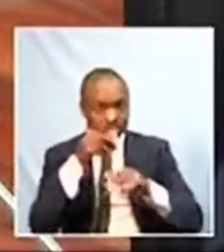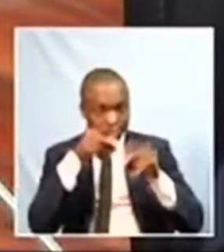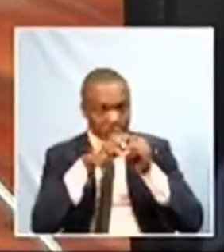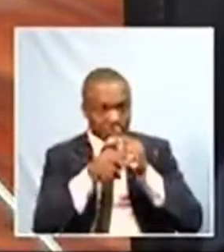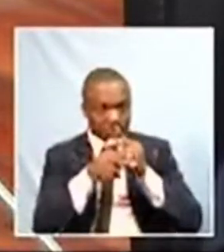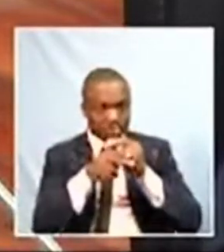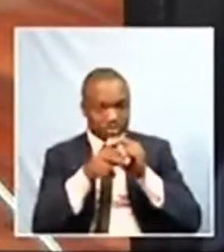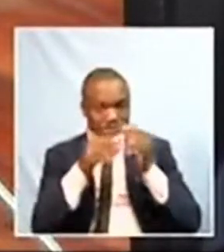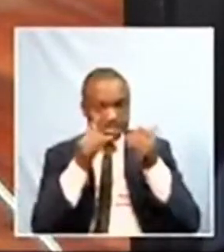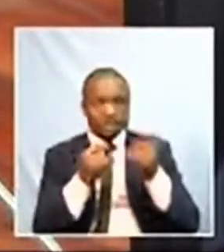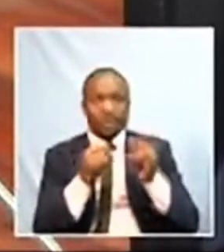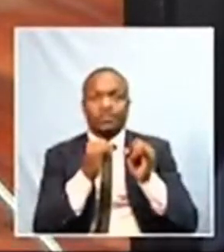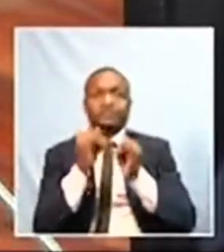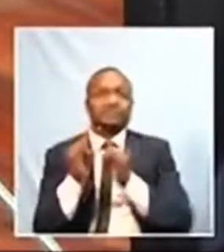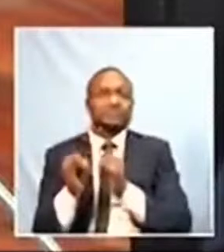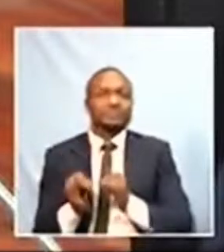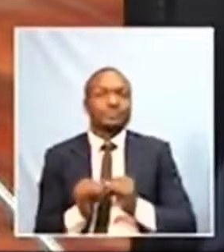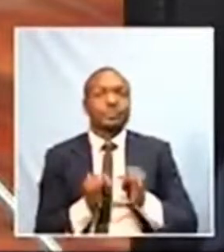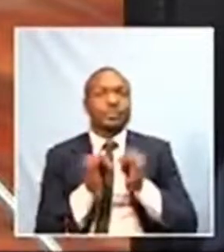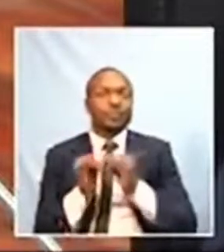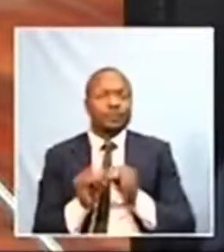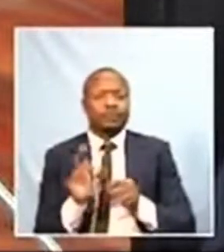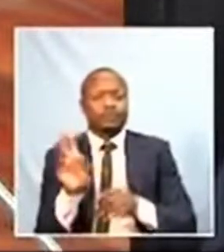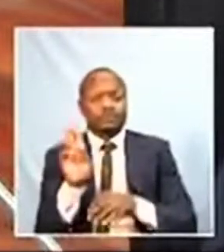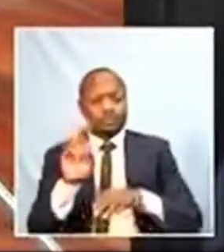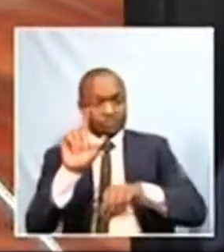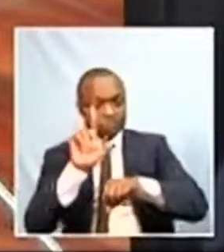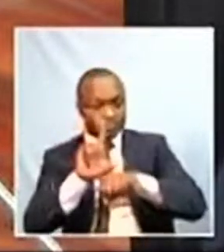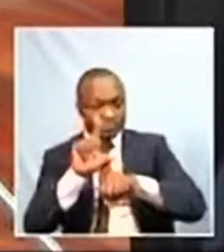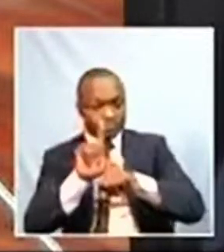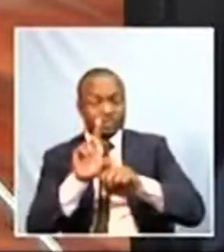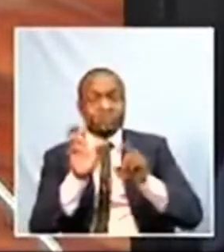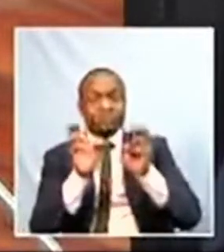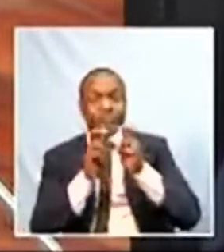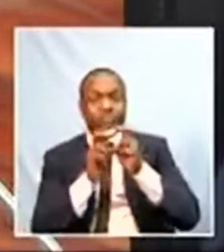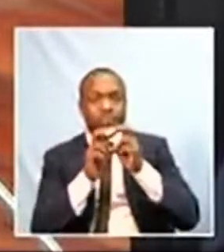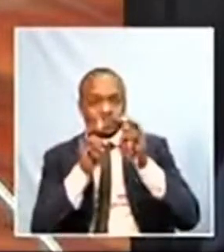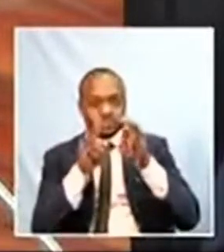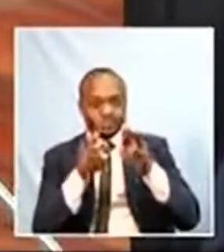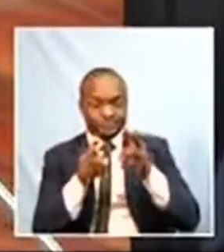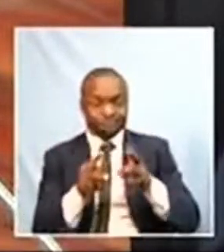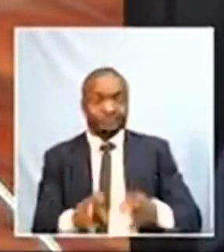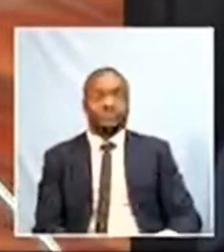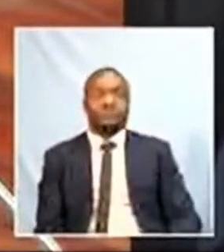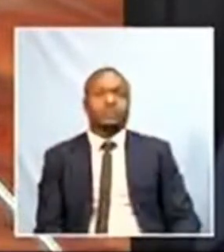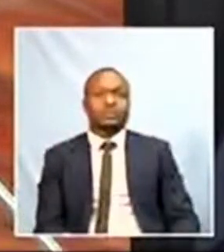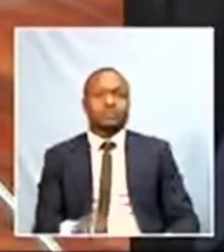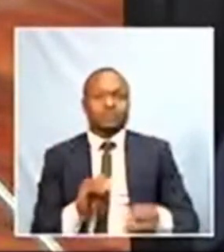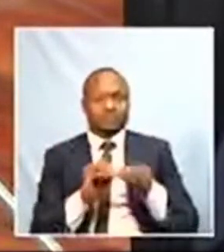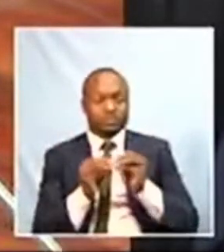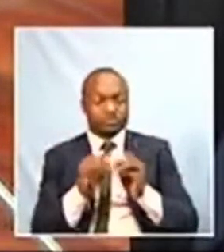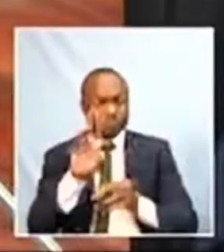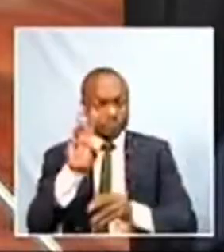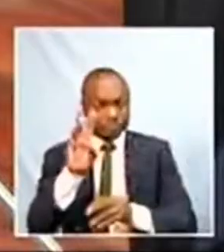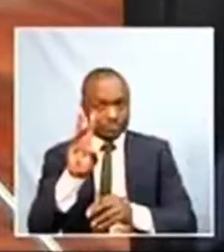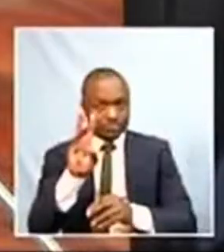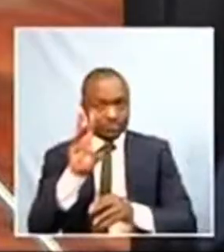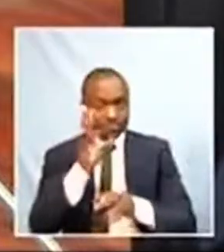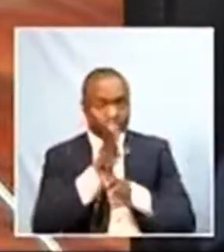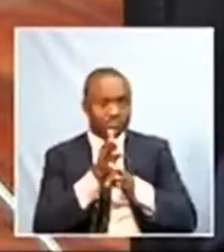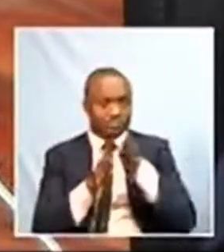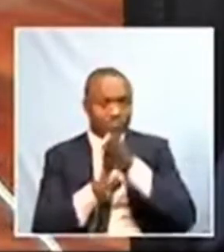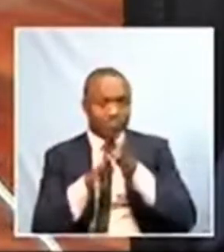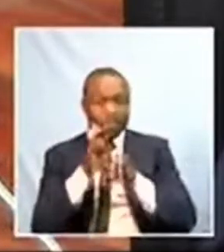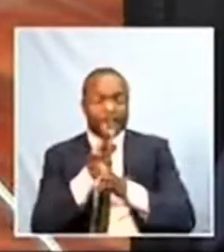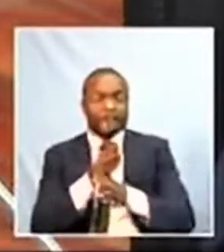and currently being implemented using labor-based contractual method. Serial number 6,